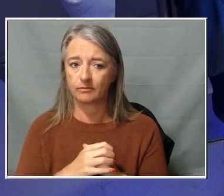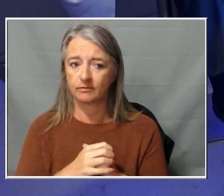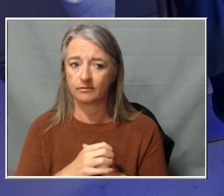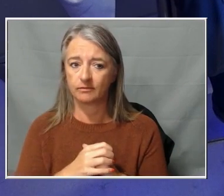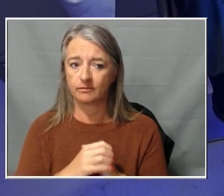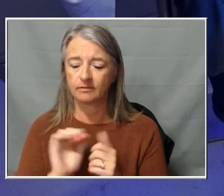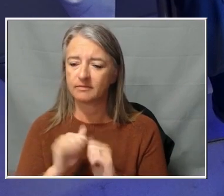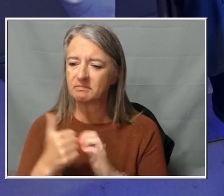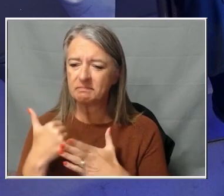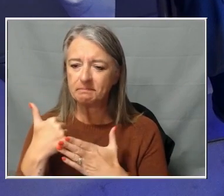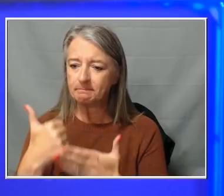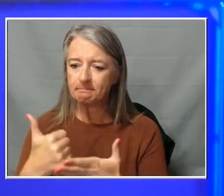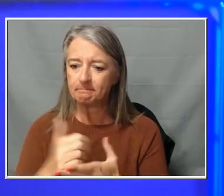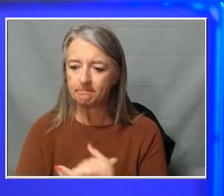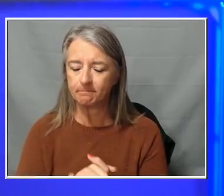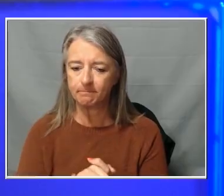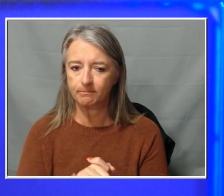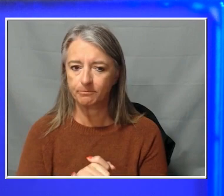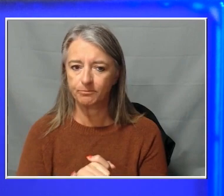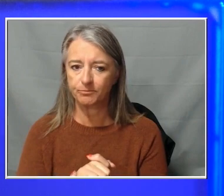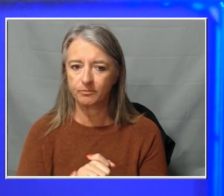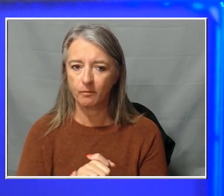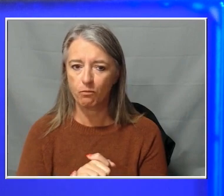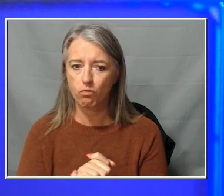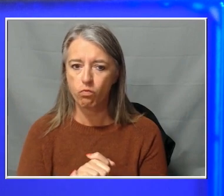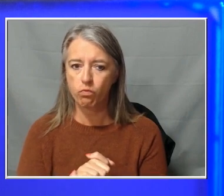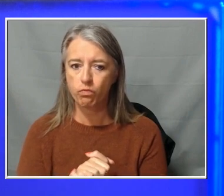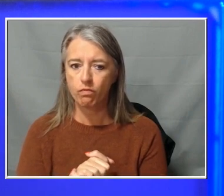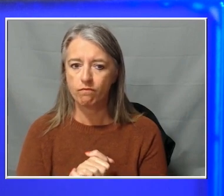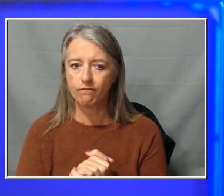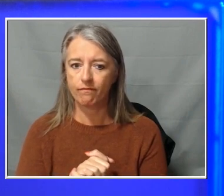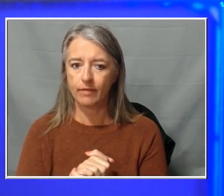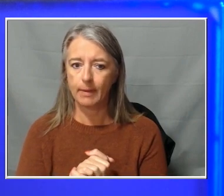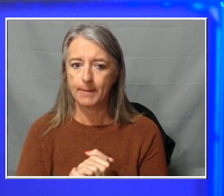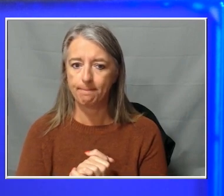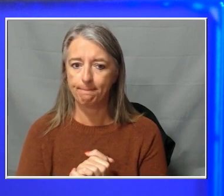you? I mean, I think that it's just